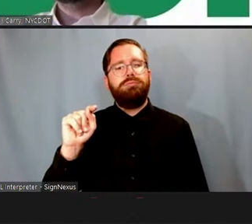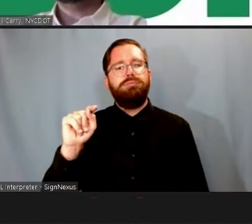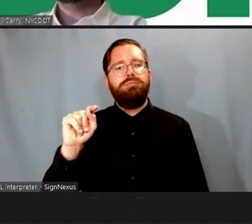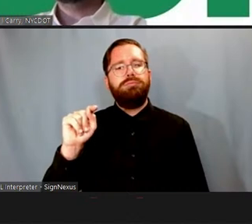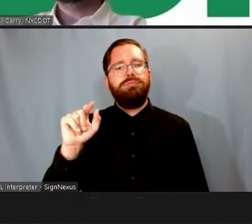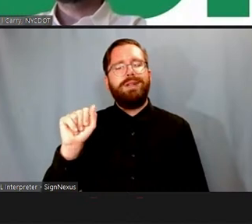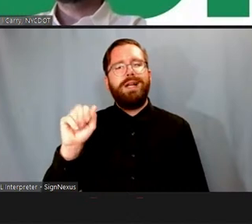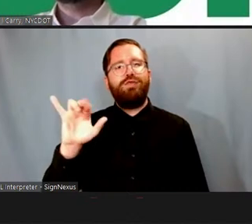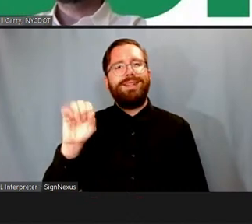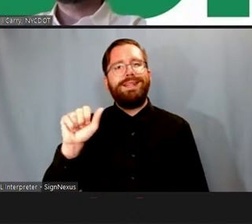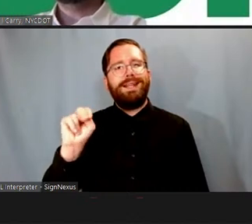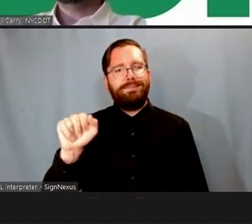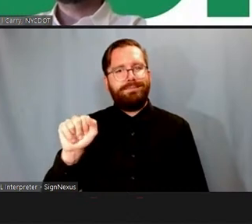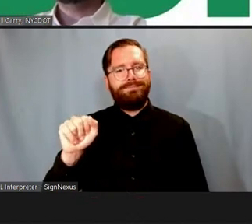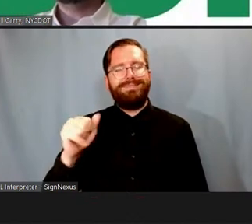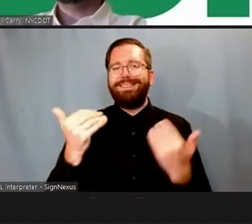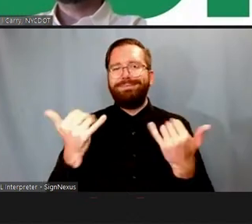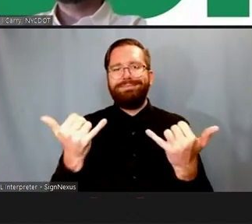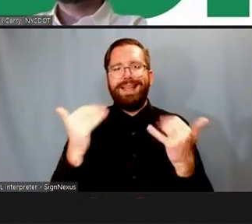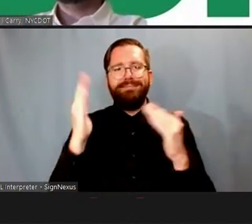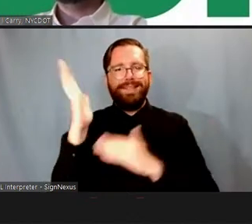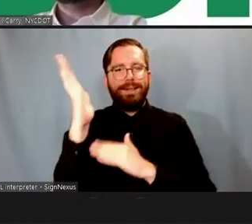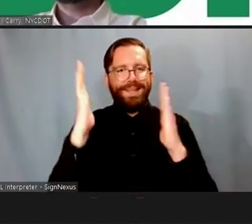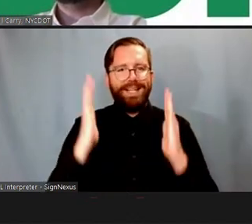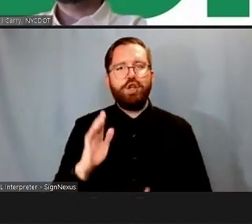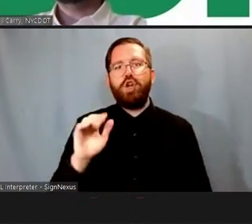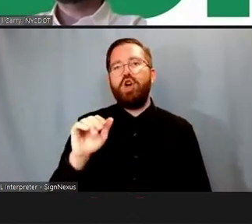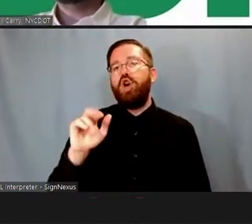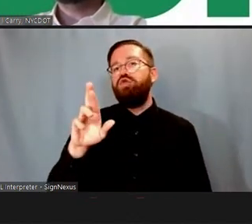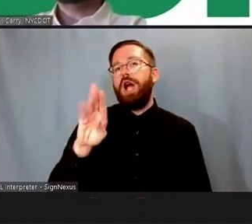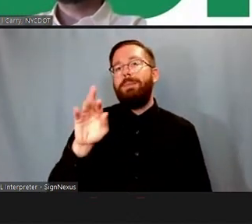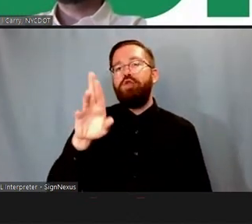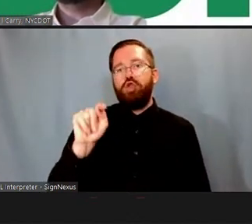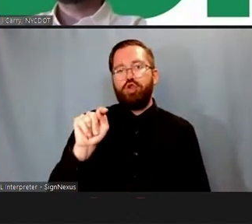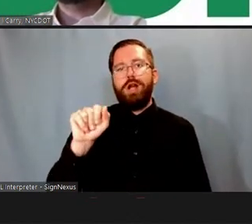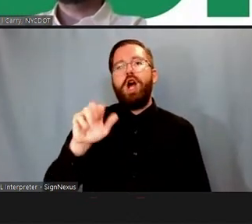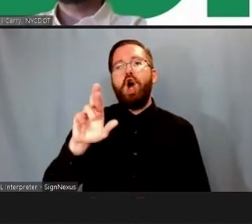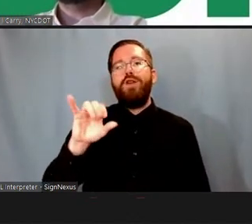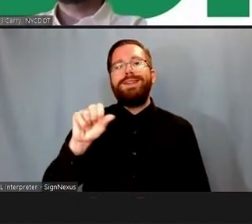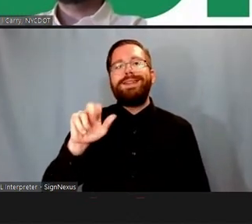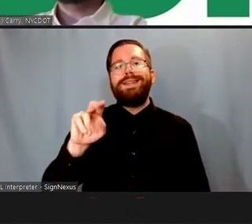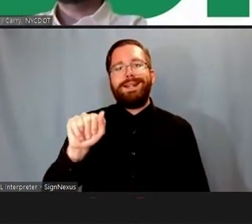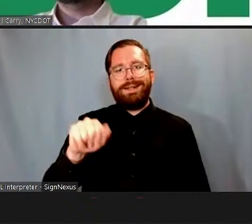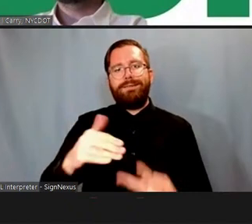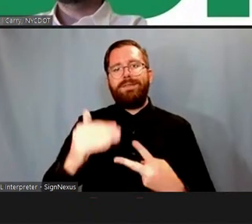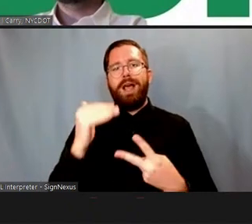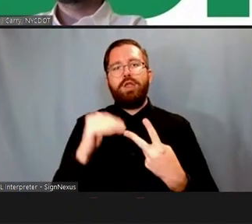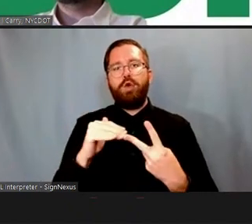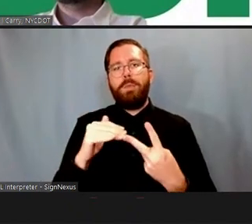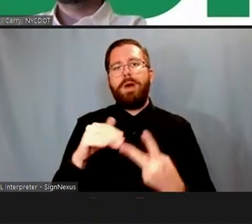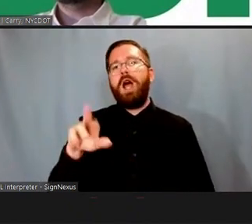our next speaker is robert arasena followed by richard catalano